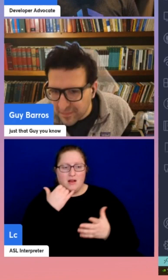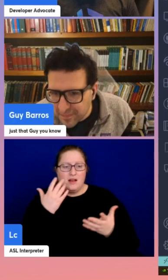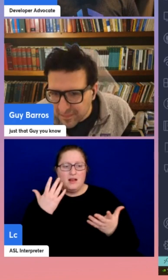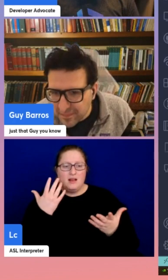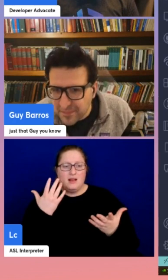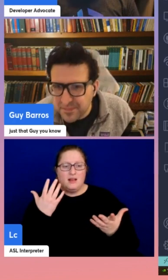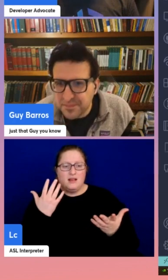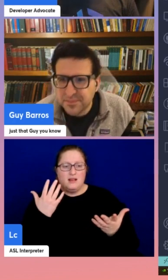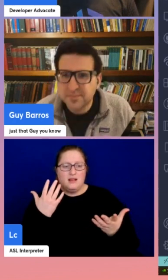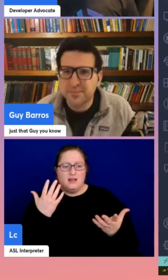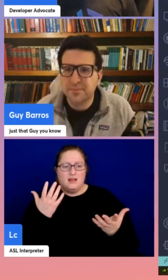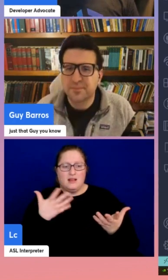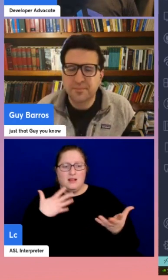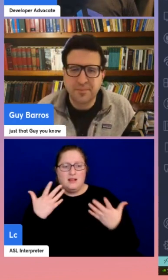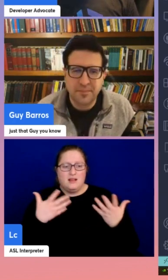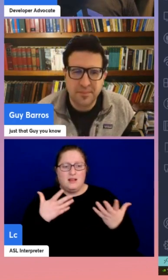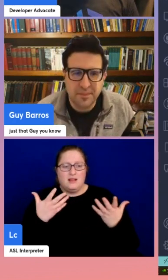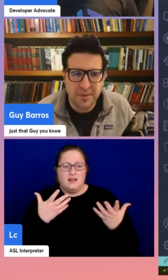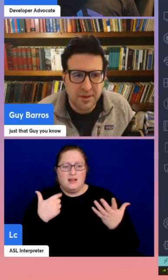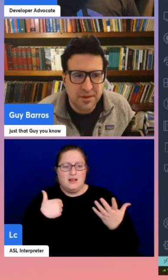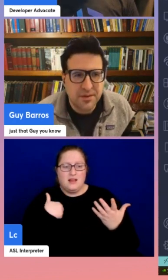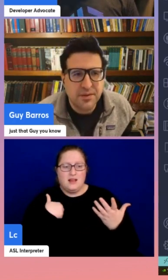I